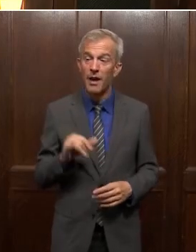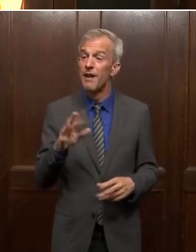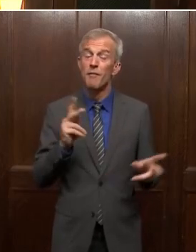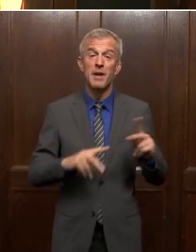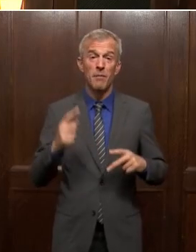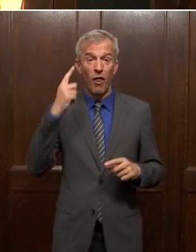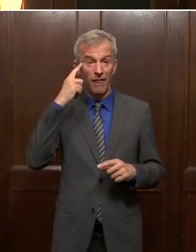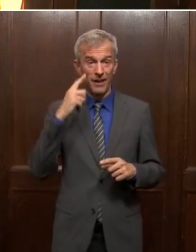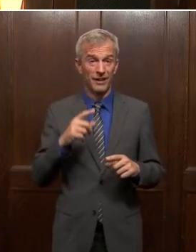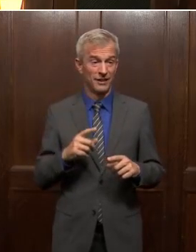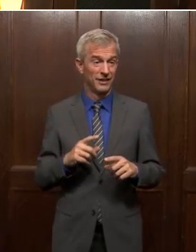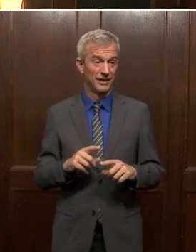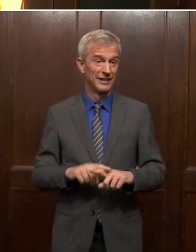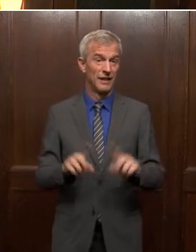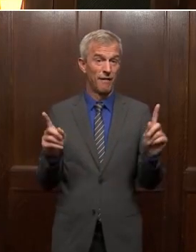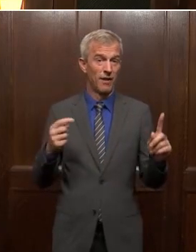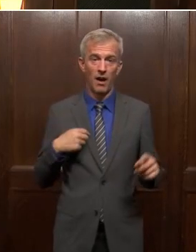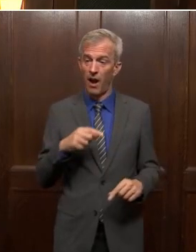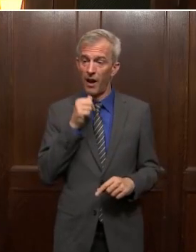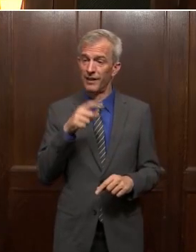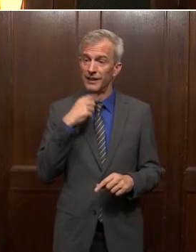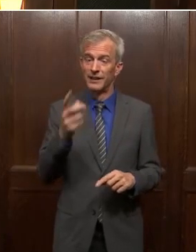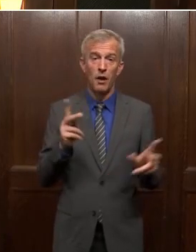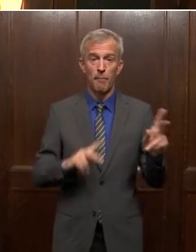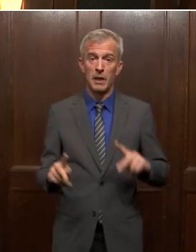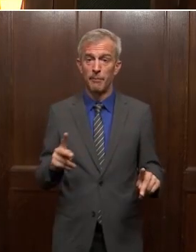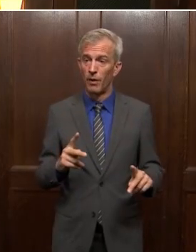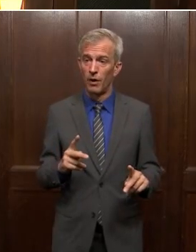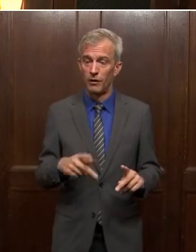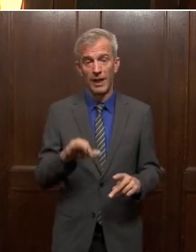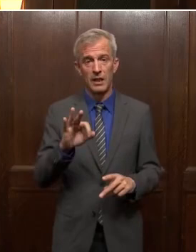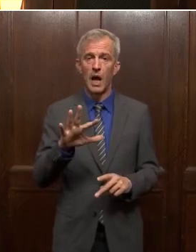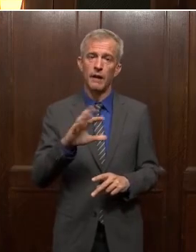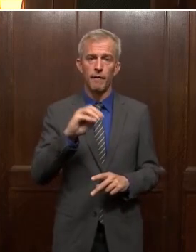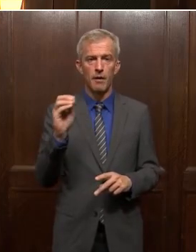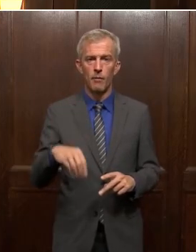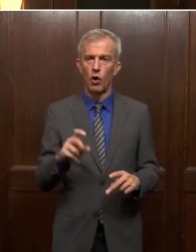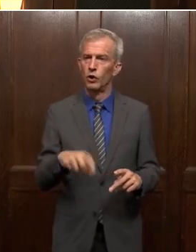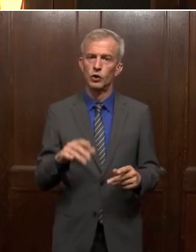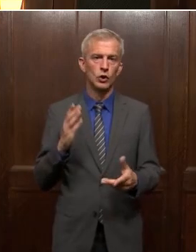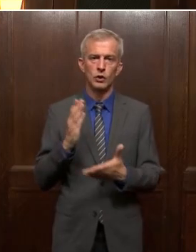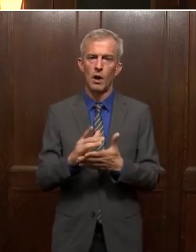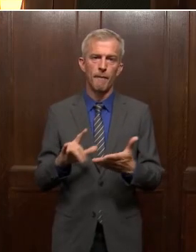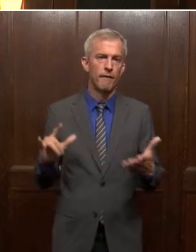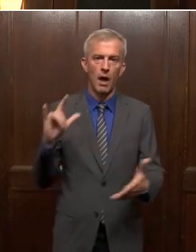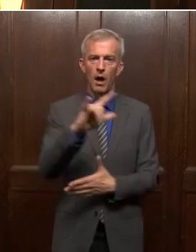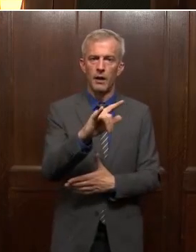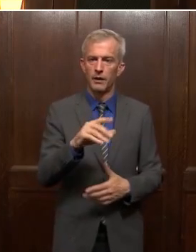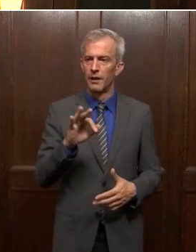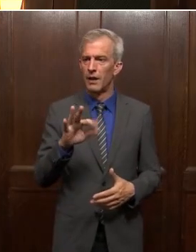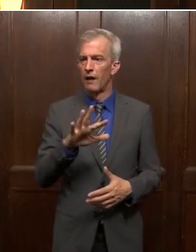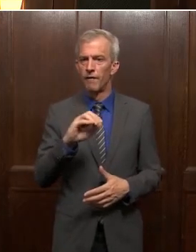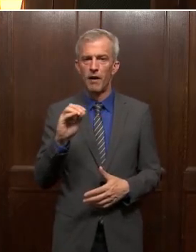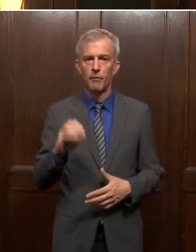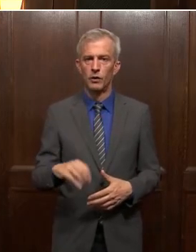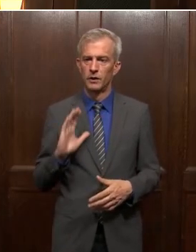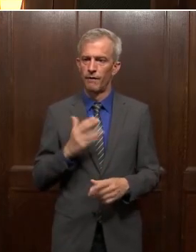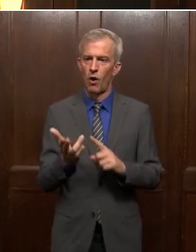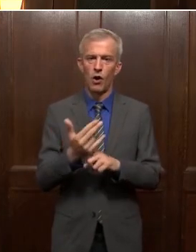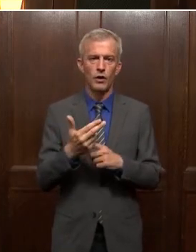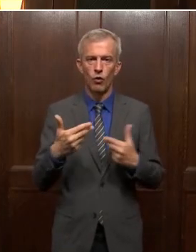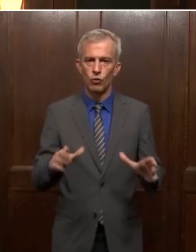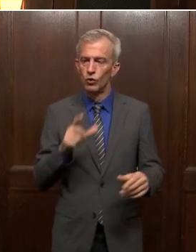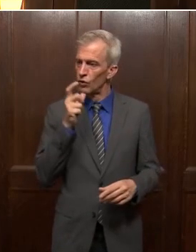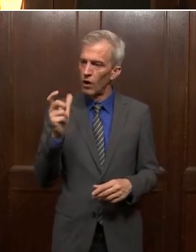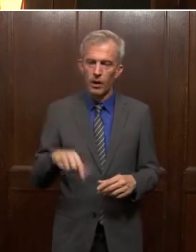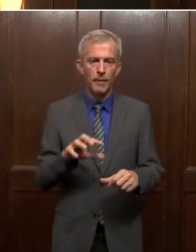think it's different, I certainly didn't tell people single-handedly that 95% of them should stop flying, that 95% of our hotel rooms shouldn't be